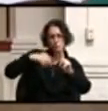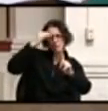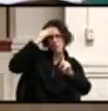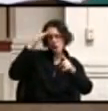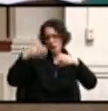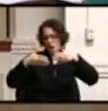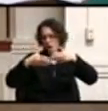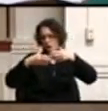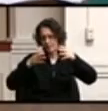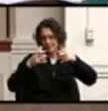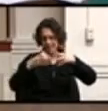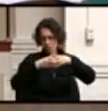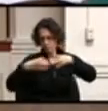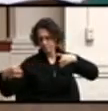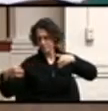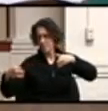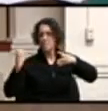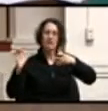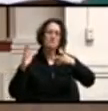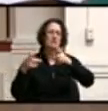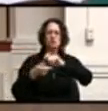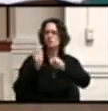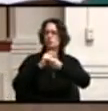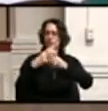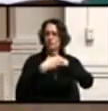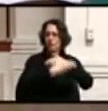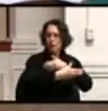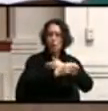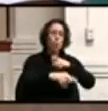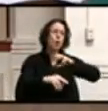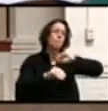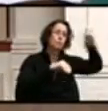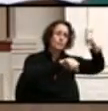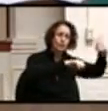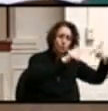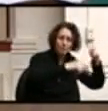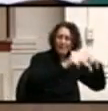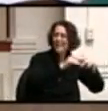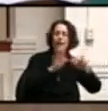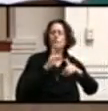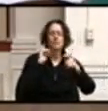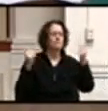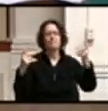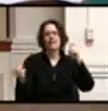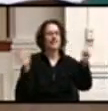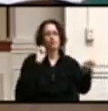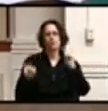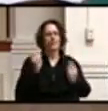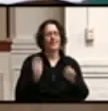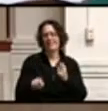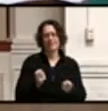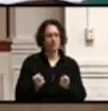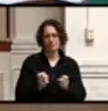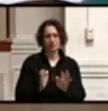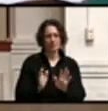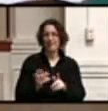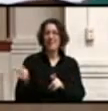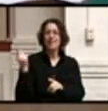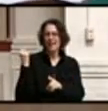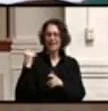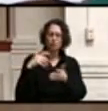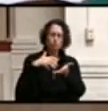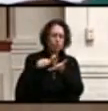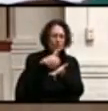It wasn't just, you know, things haven't just gone along with everything the way it was last March when the town approved that preliminary